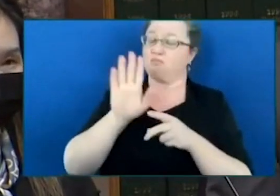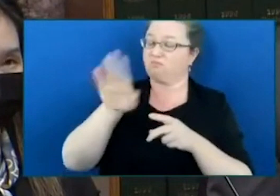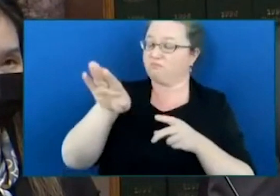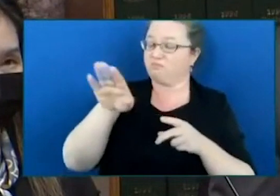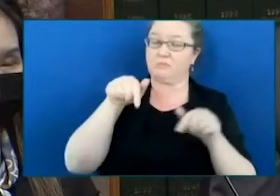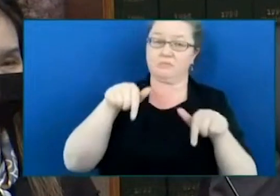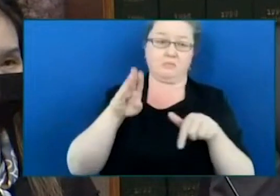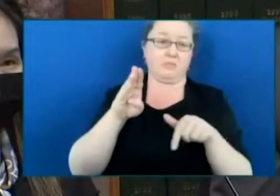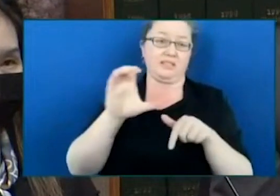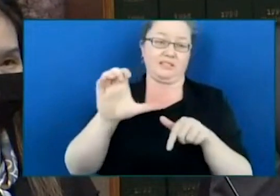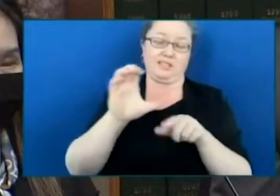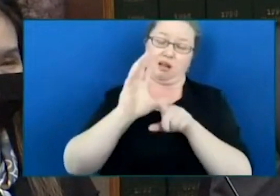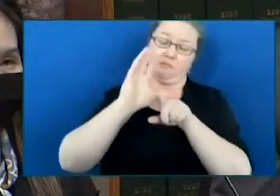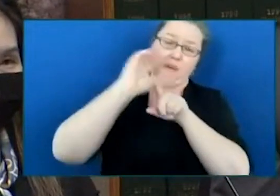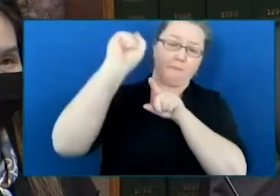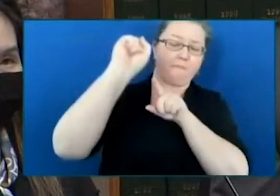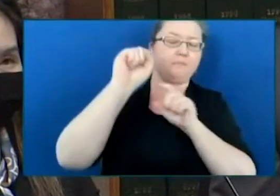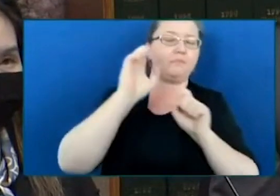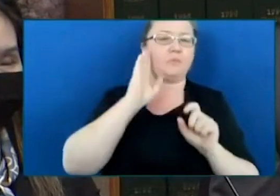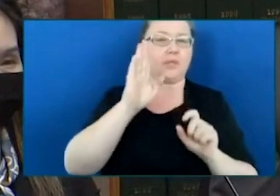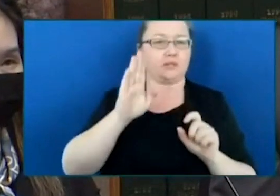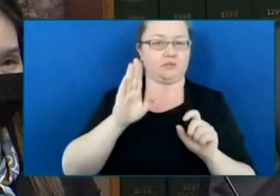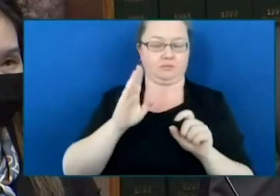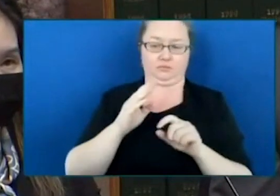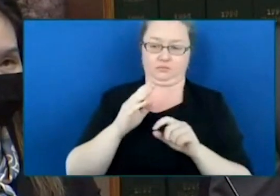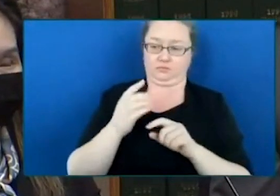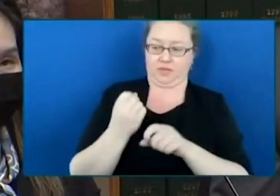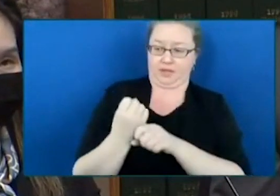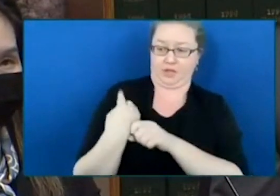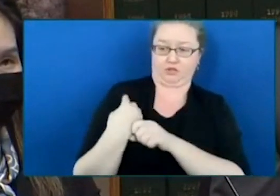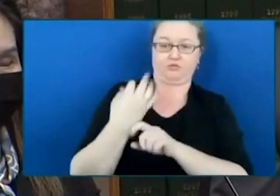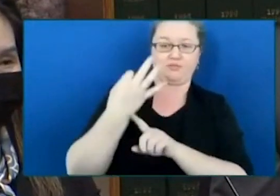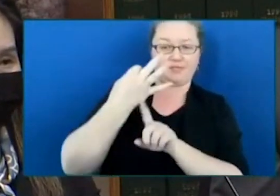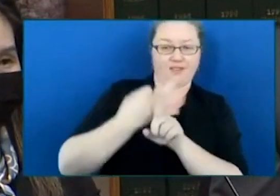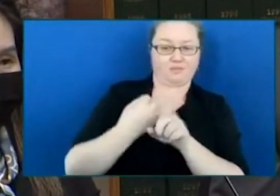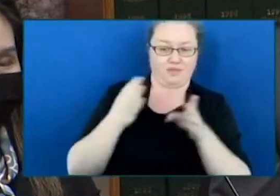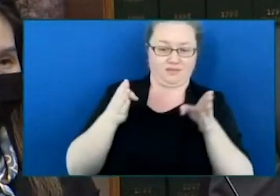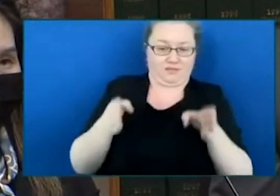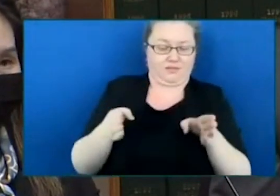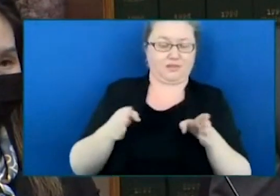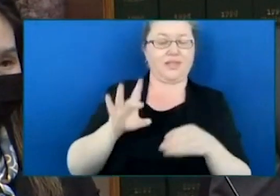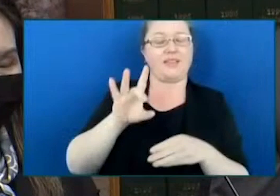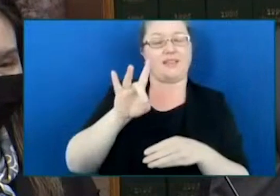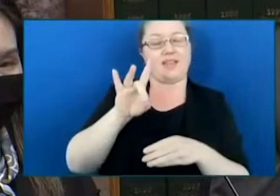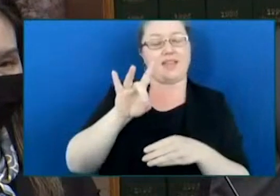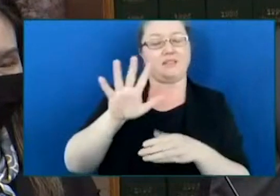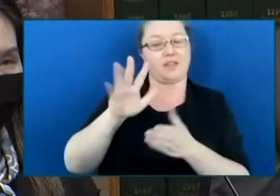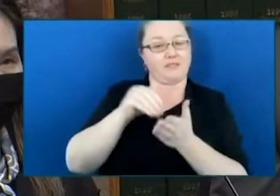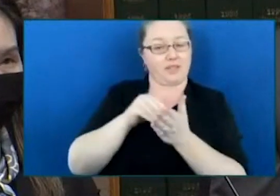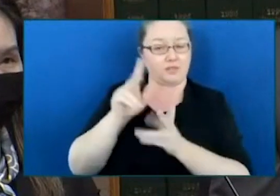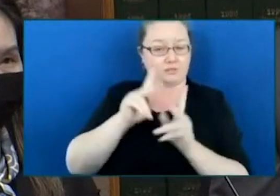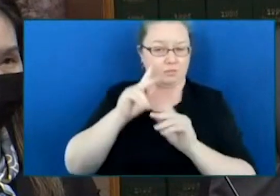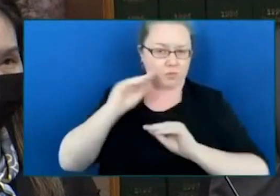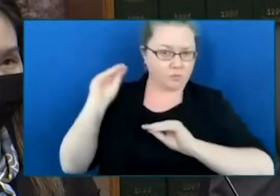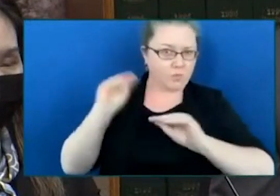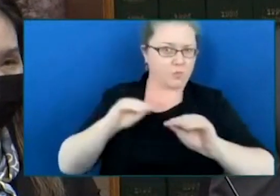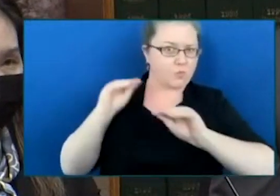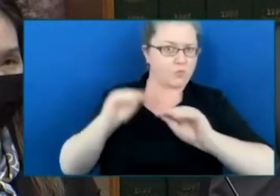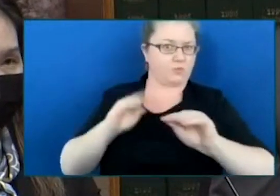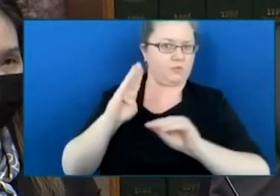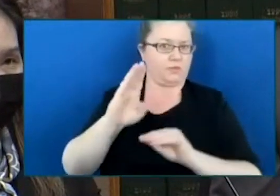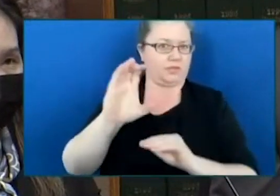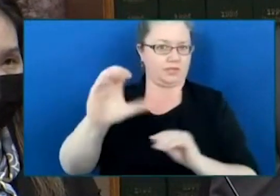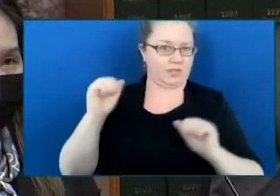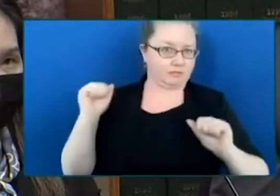be. In just the first 9 months of last year, almost 85,000 people moved to our province. With this success, however,